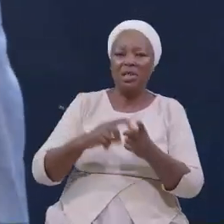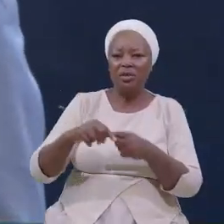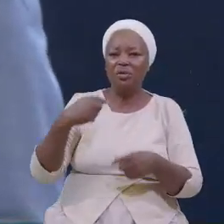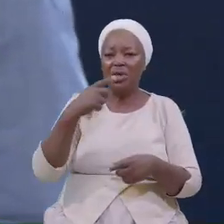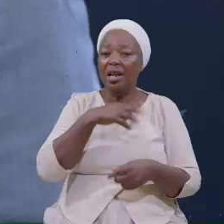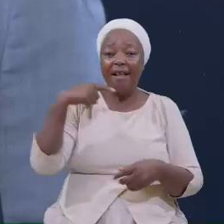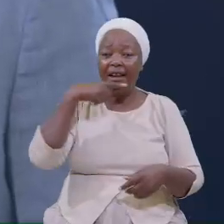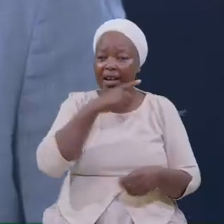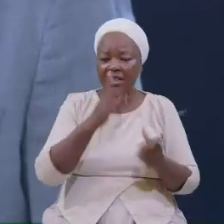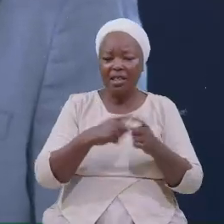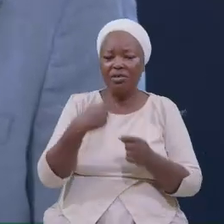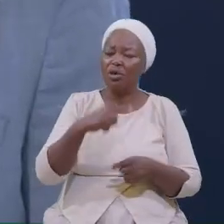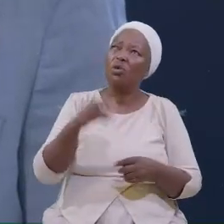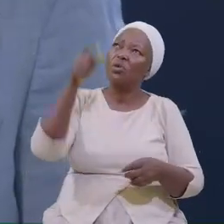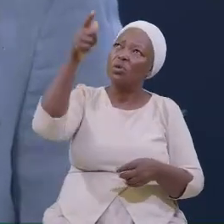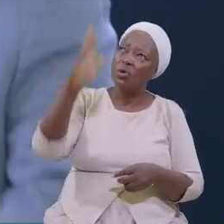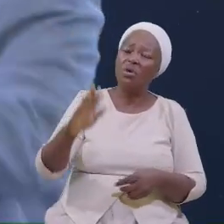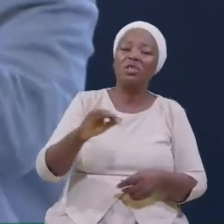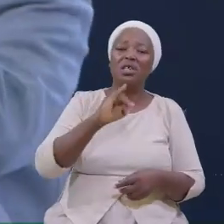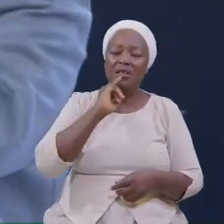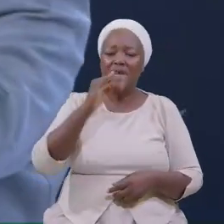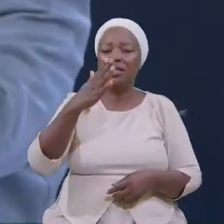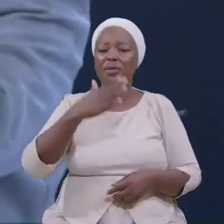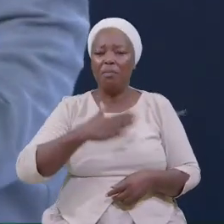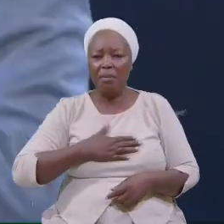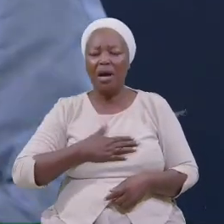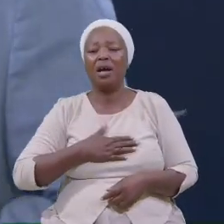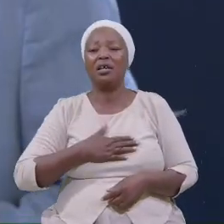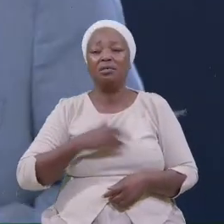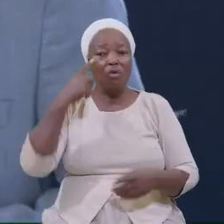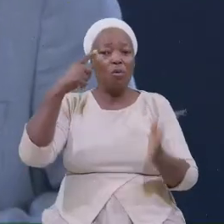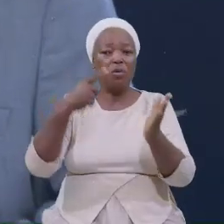lie, you say, God is my witness.